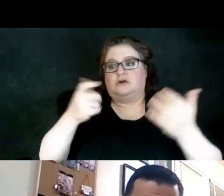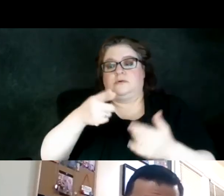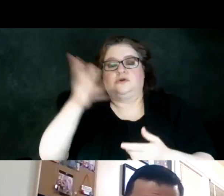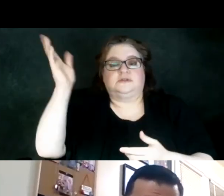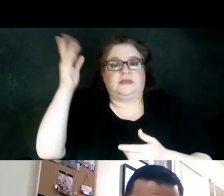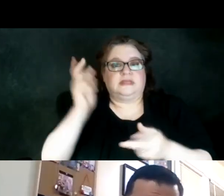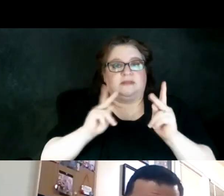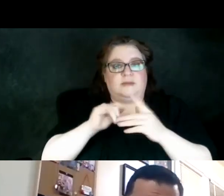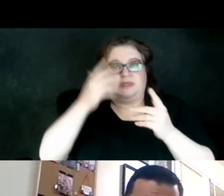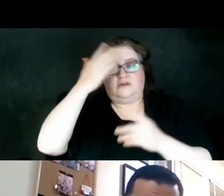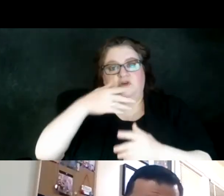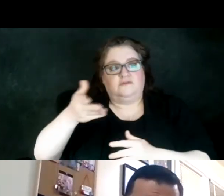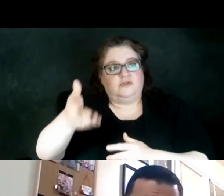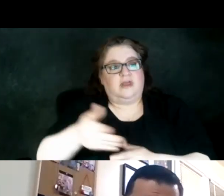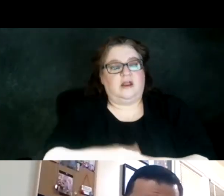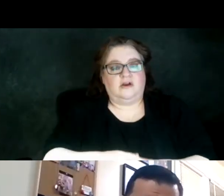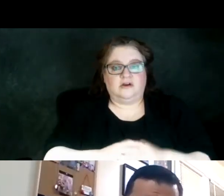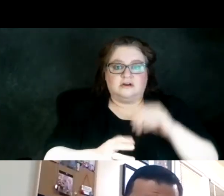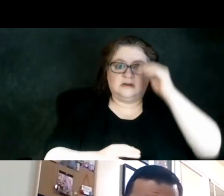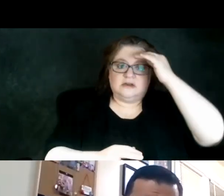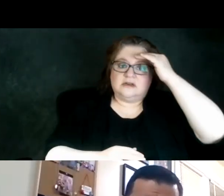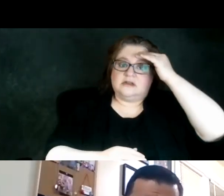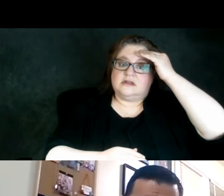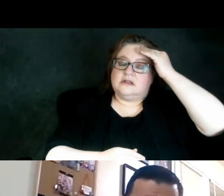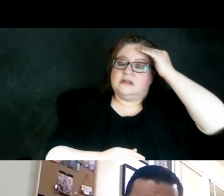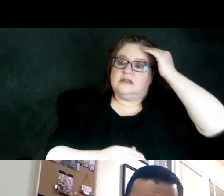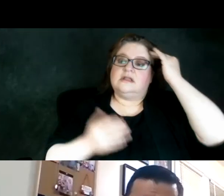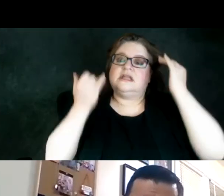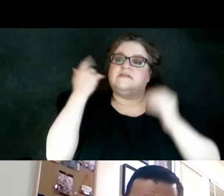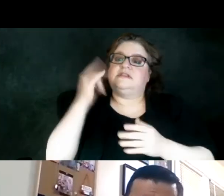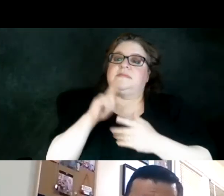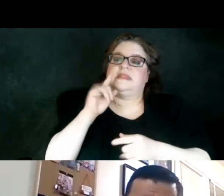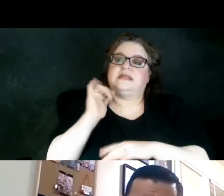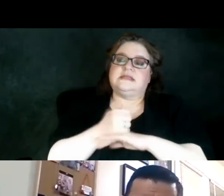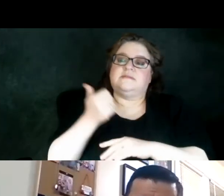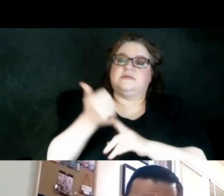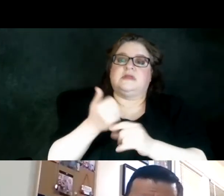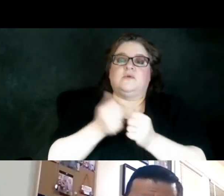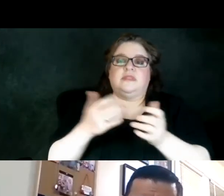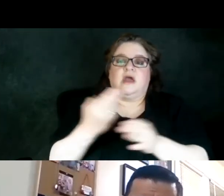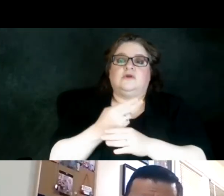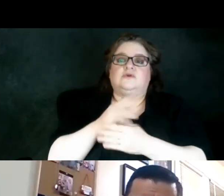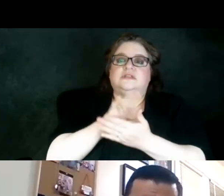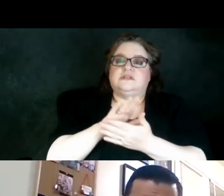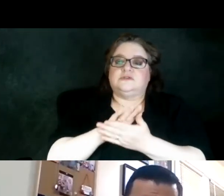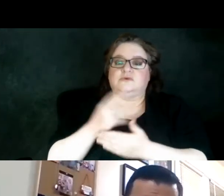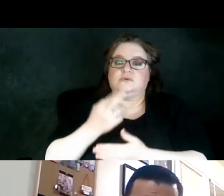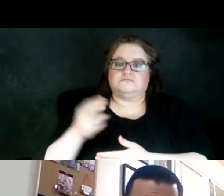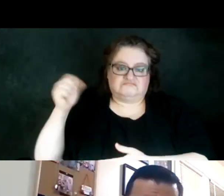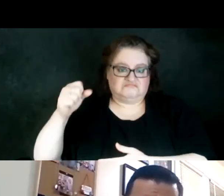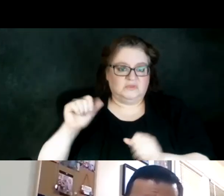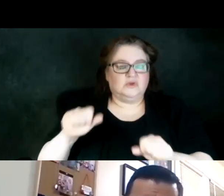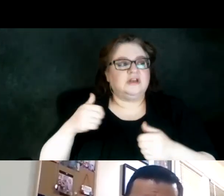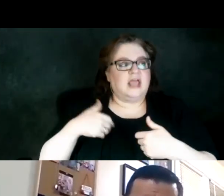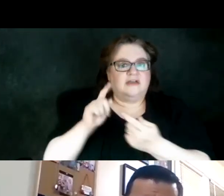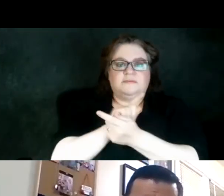people that were in front of you there. If it's something that they set up themselves without using school resources, yes, you can have a meet and greet.